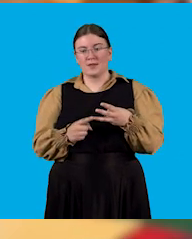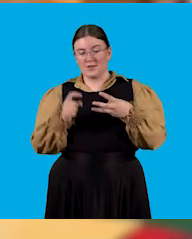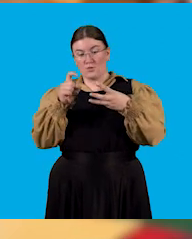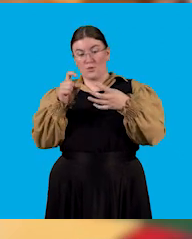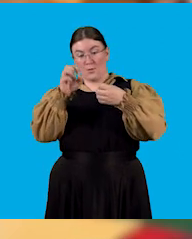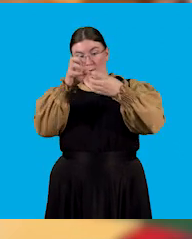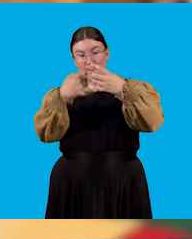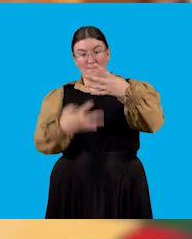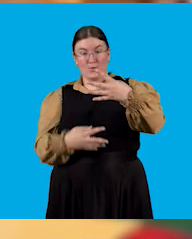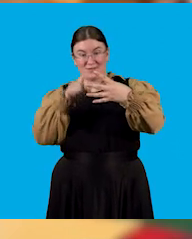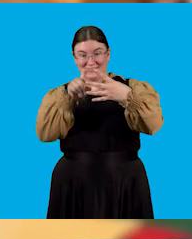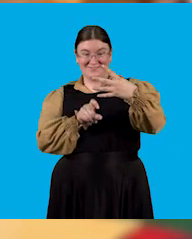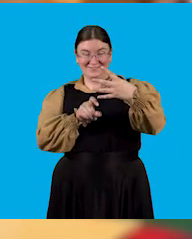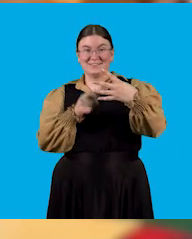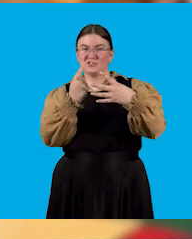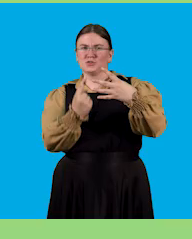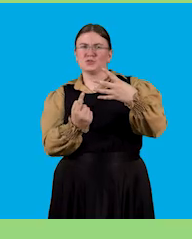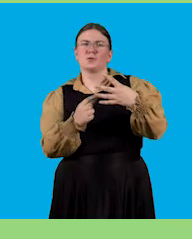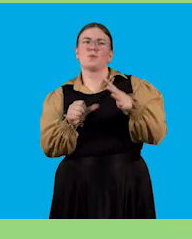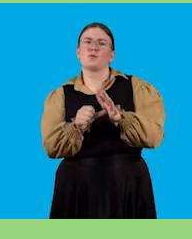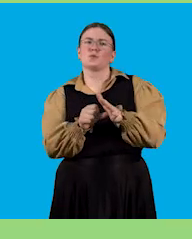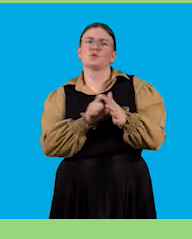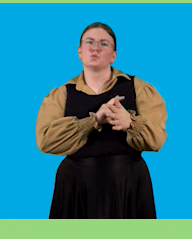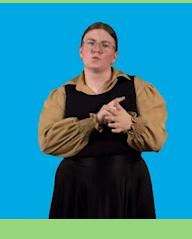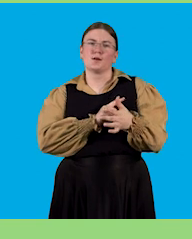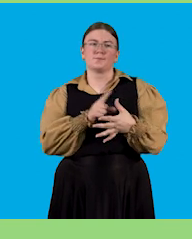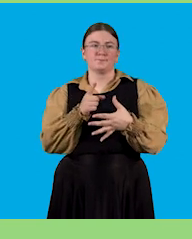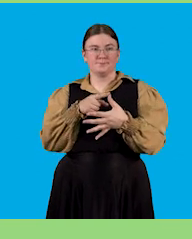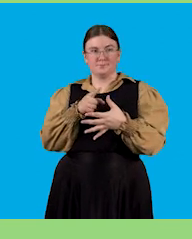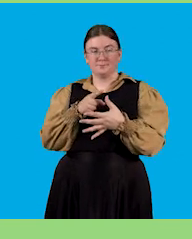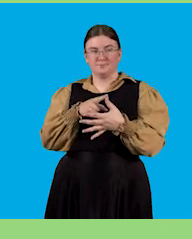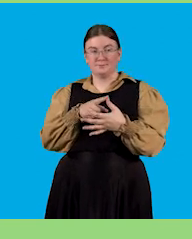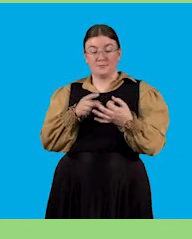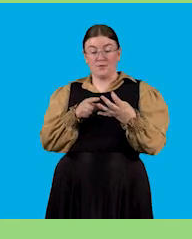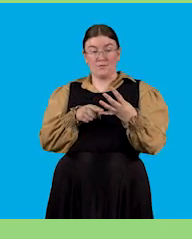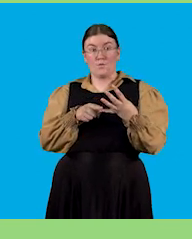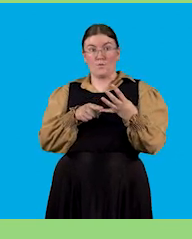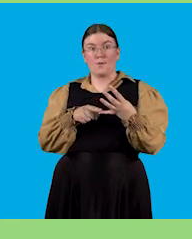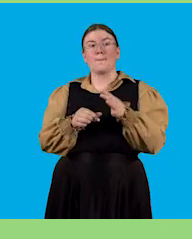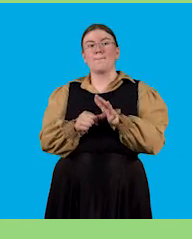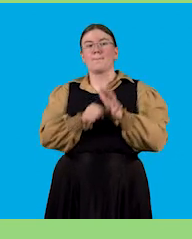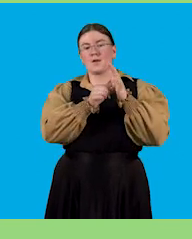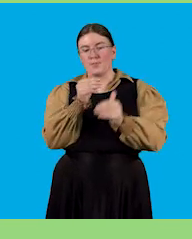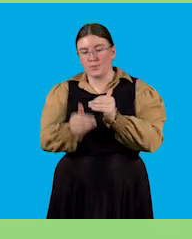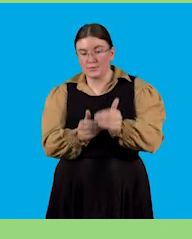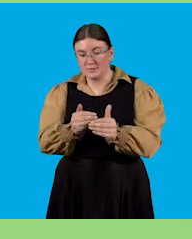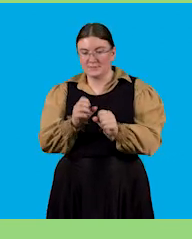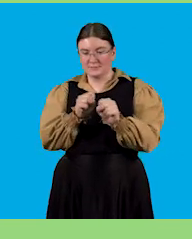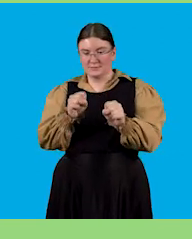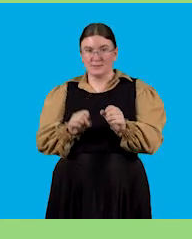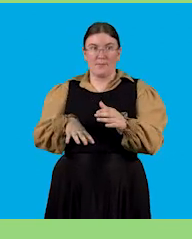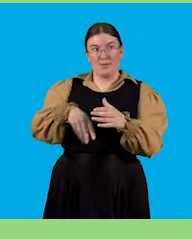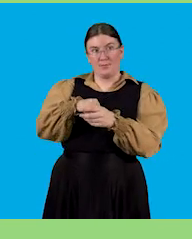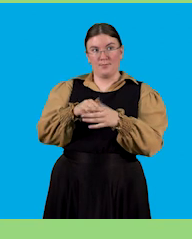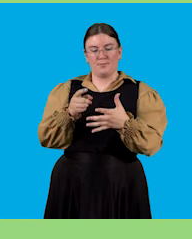the components that are part of the system, knowing the main processes involved in the system, and lastly,